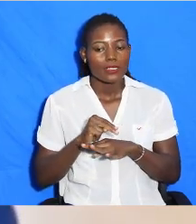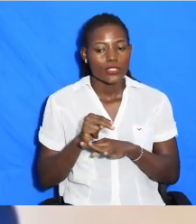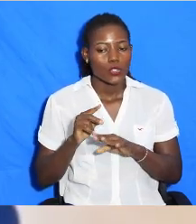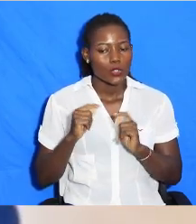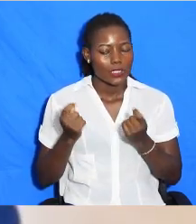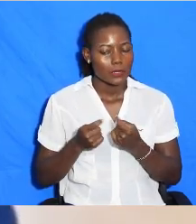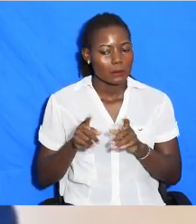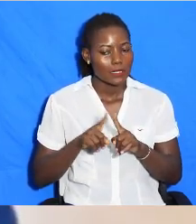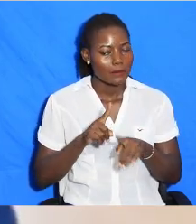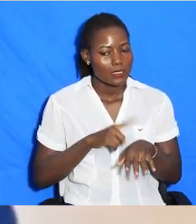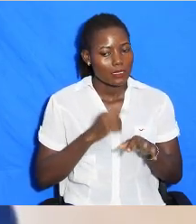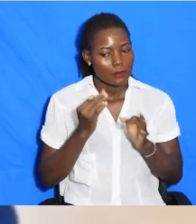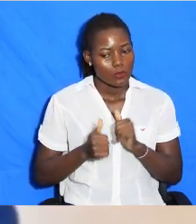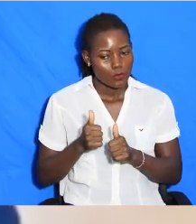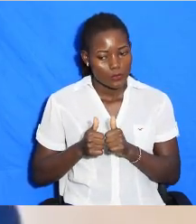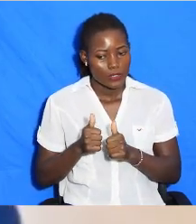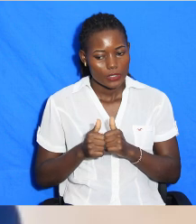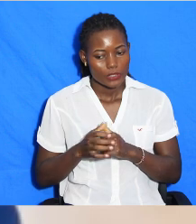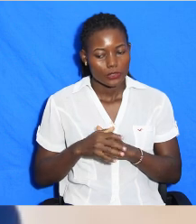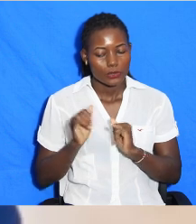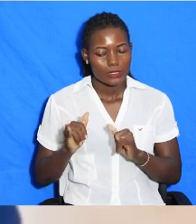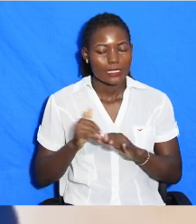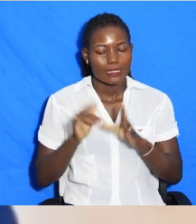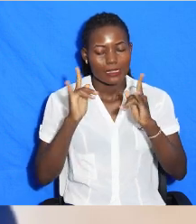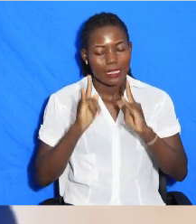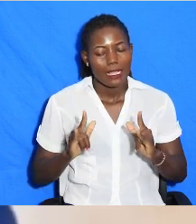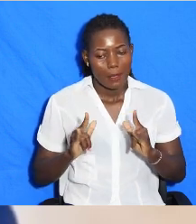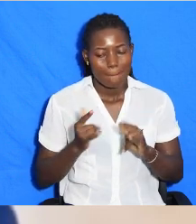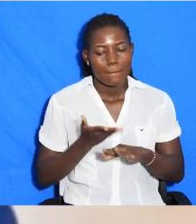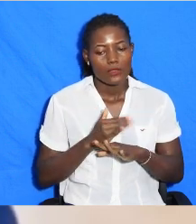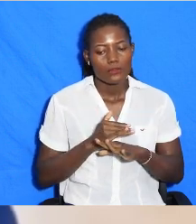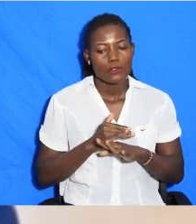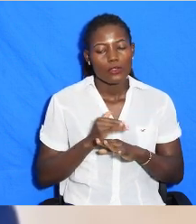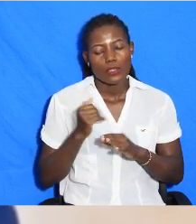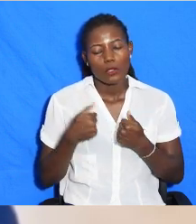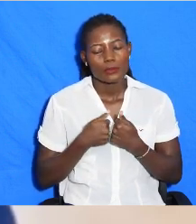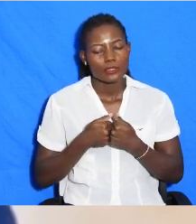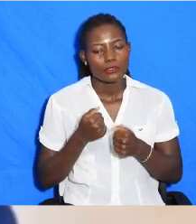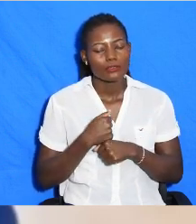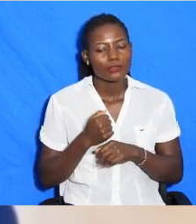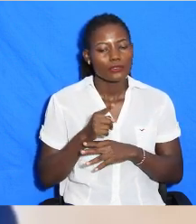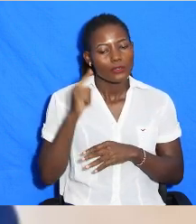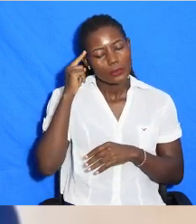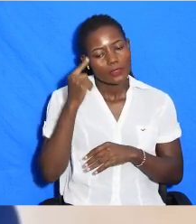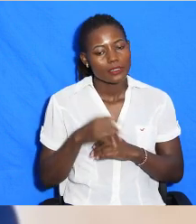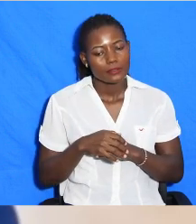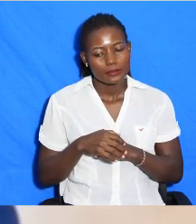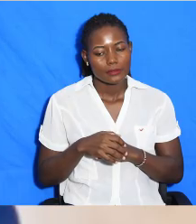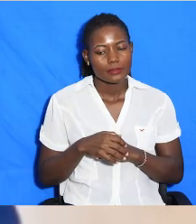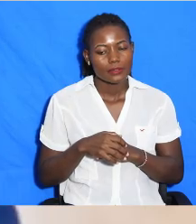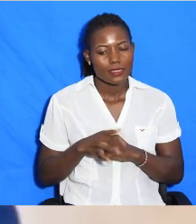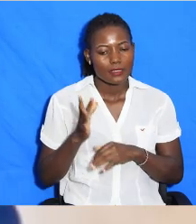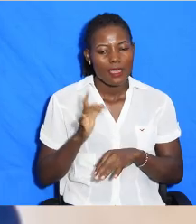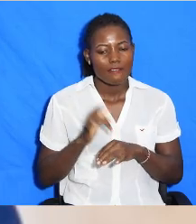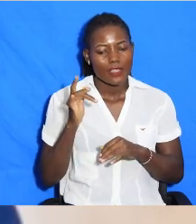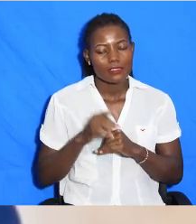the duration mm-hmm, that you'll have to take at the national camp before your main mm-hmm, competition, do you think it has an mm-hmm, effect? Because